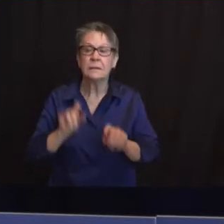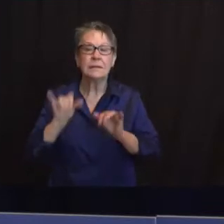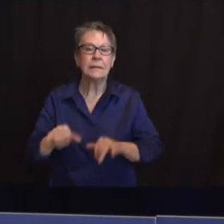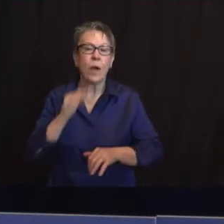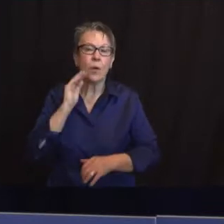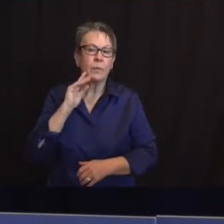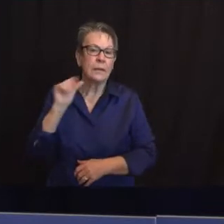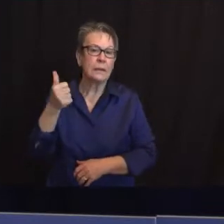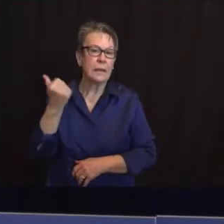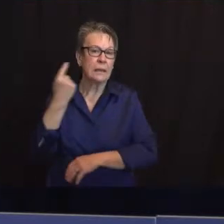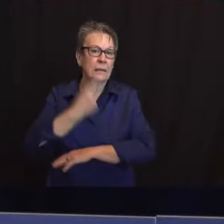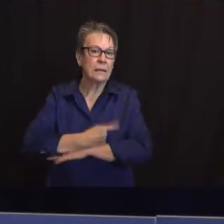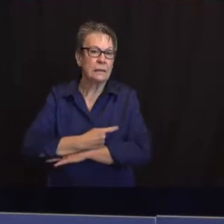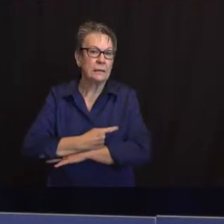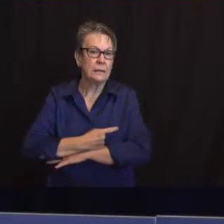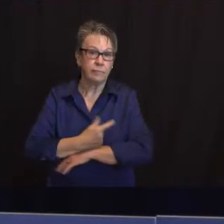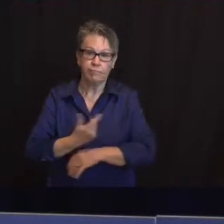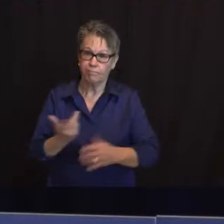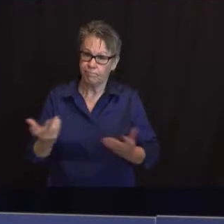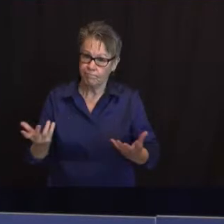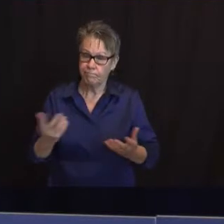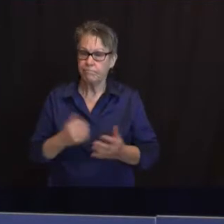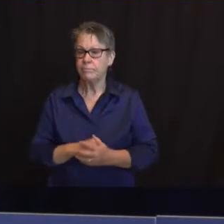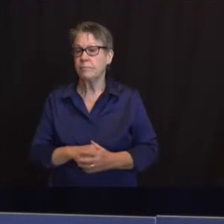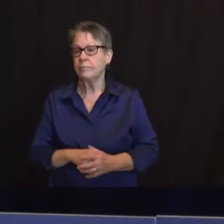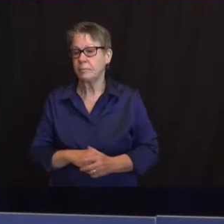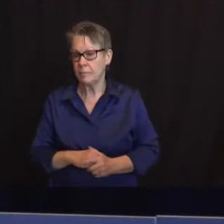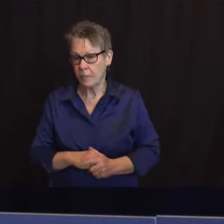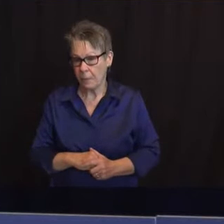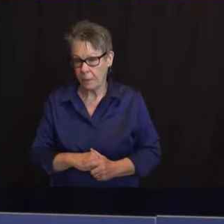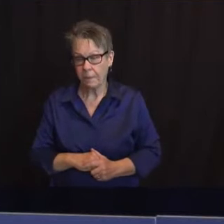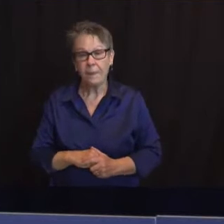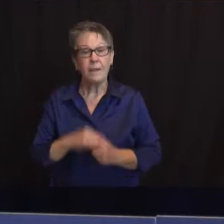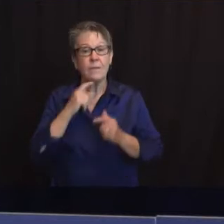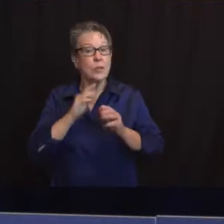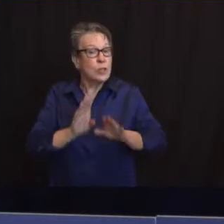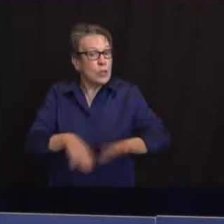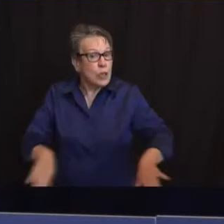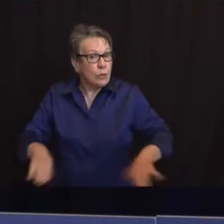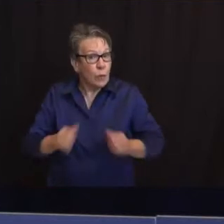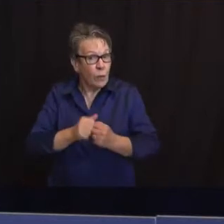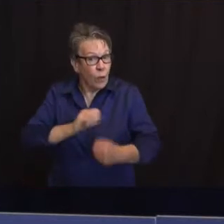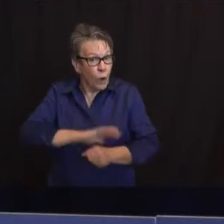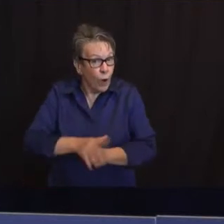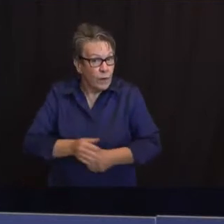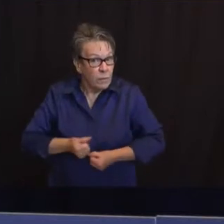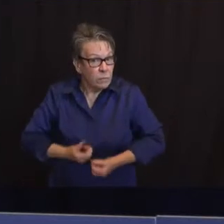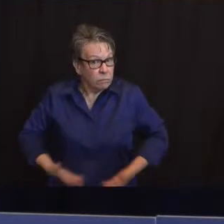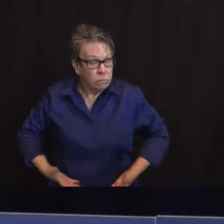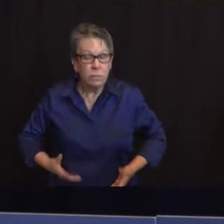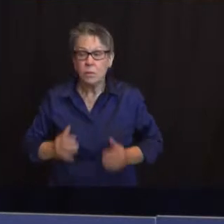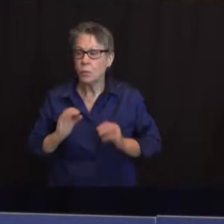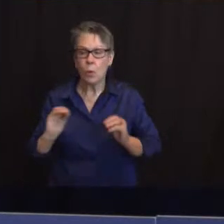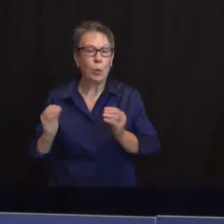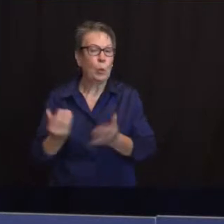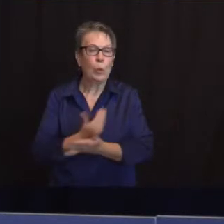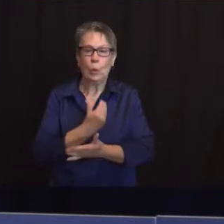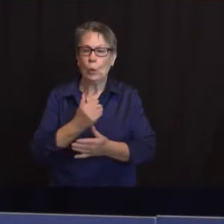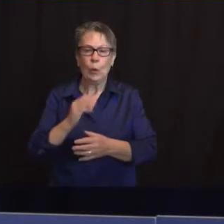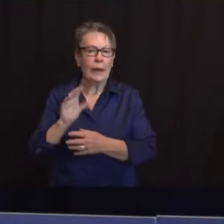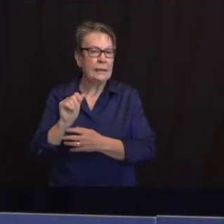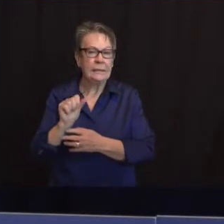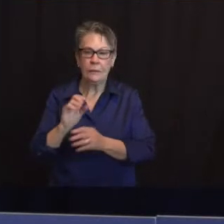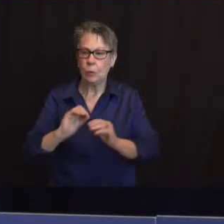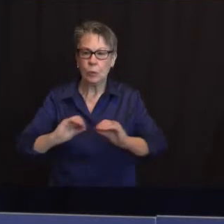no new reports of multisystem inflammatory syndrome in children. There are 111 cumulative cases in our